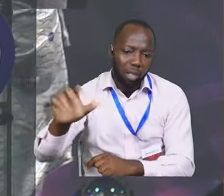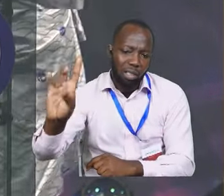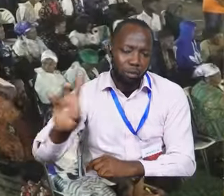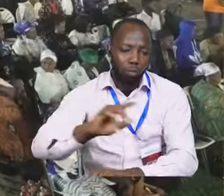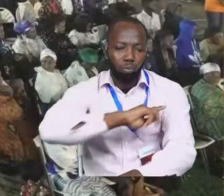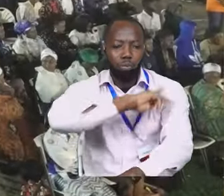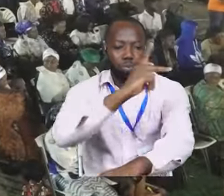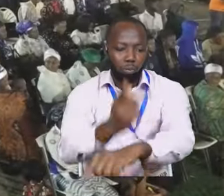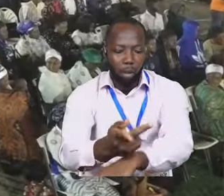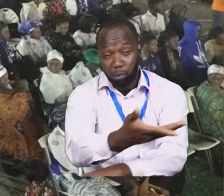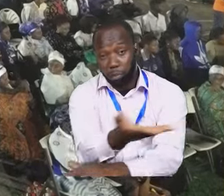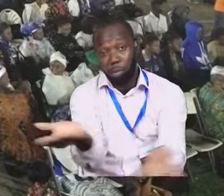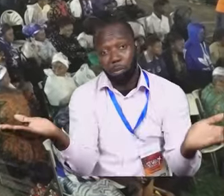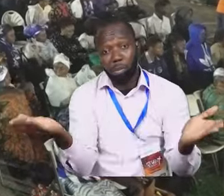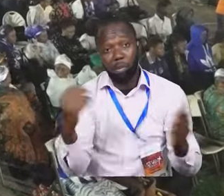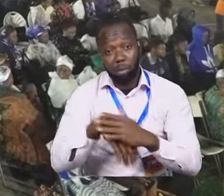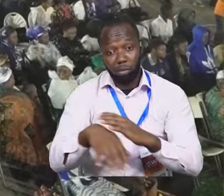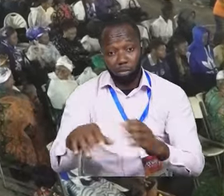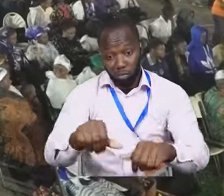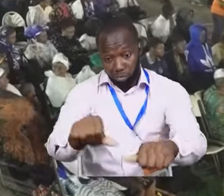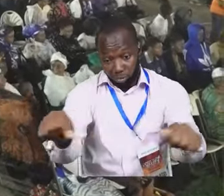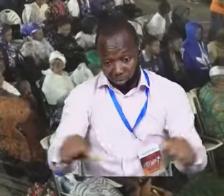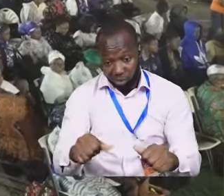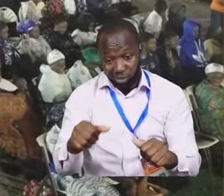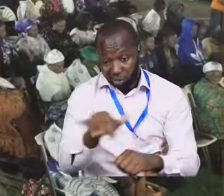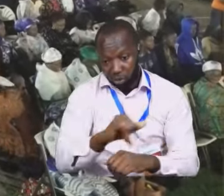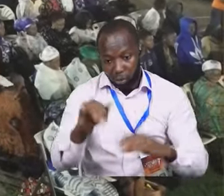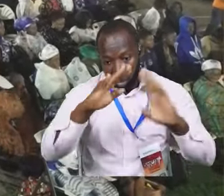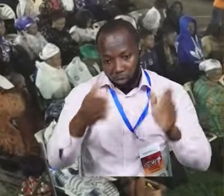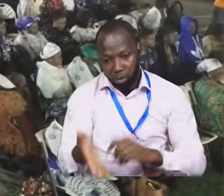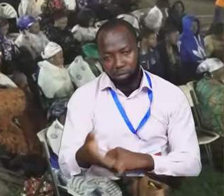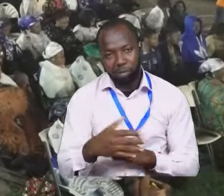that time, about seven women of us were pregnant. As